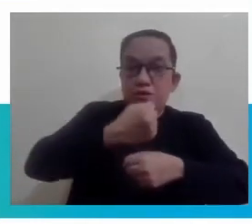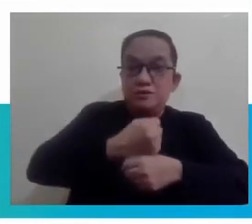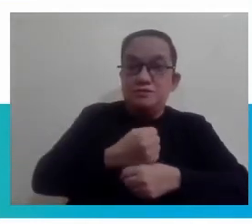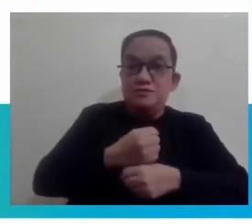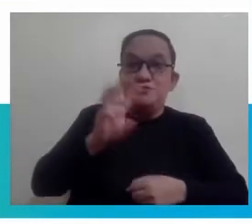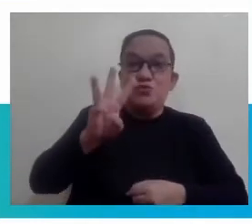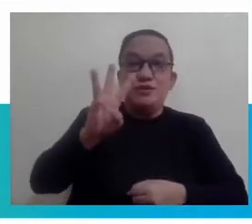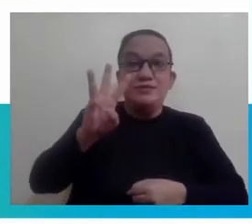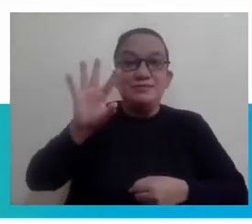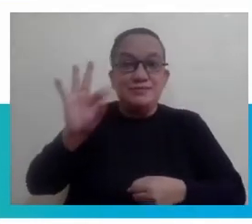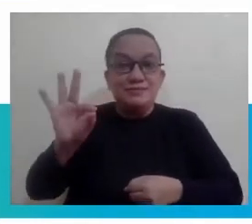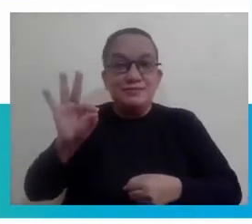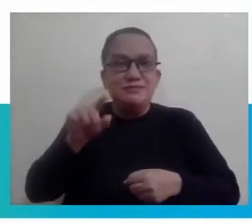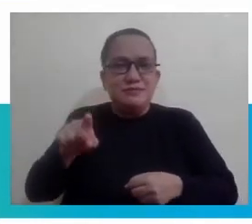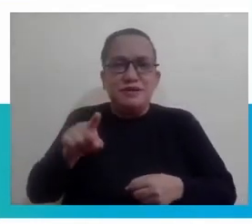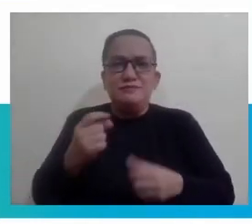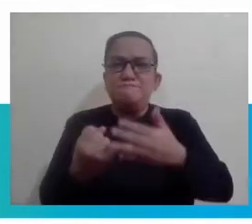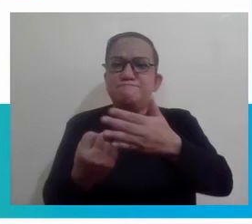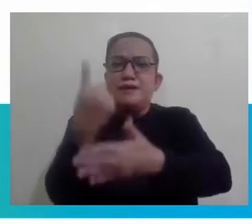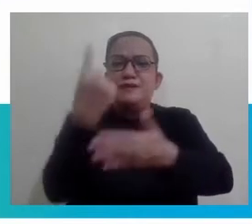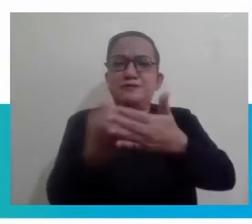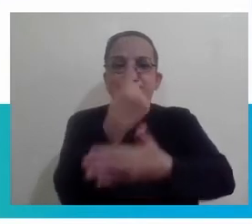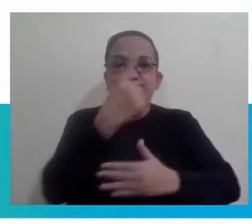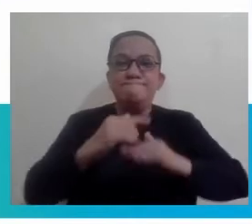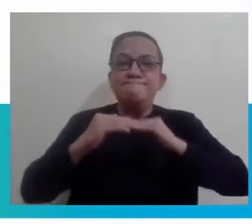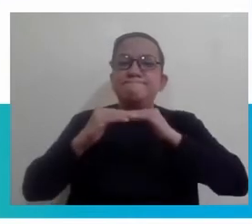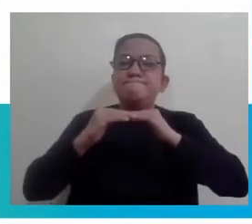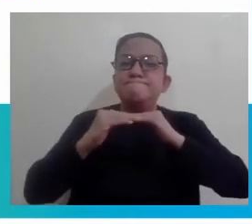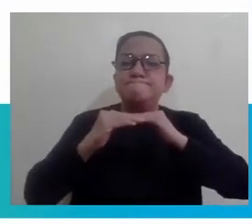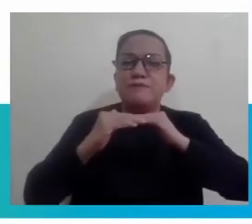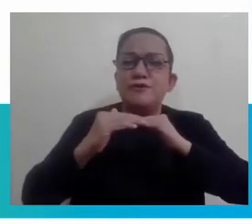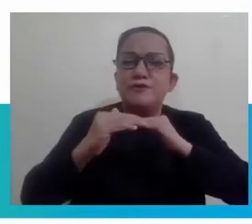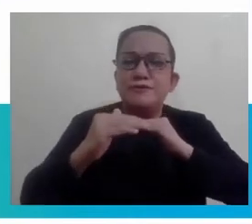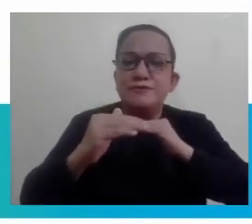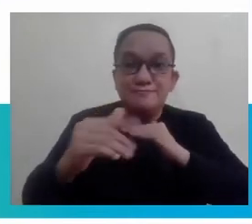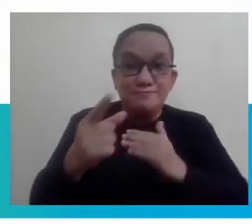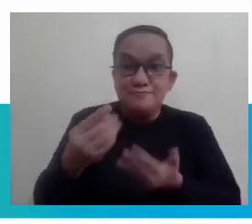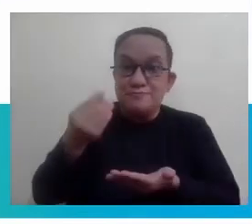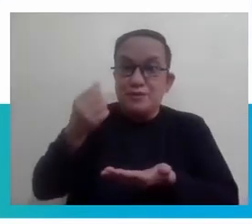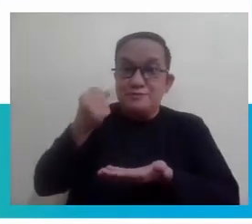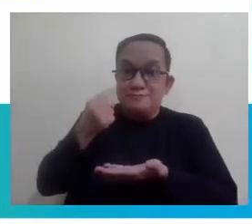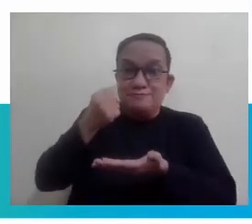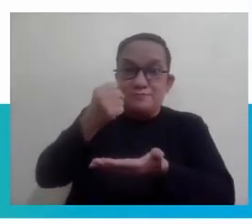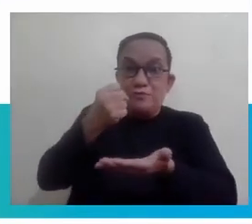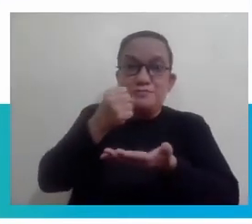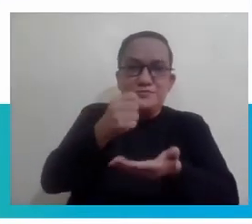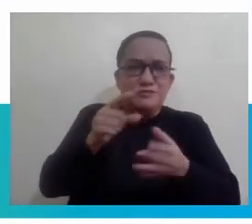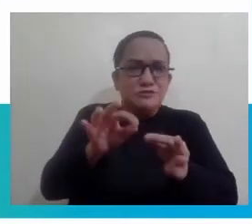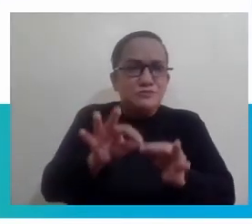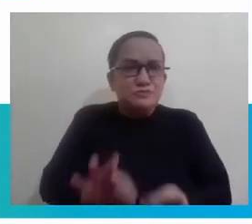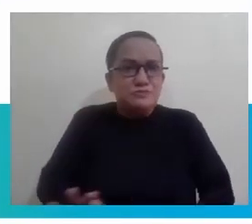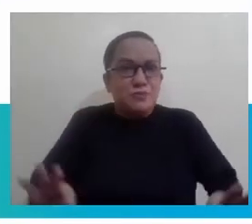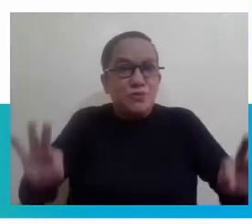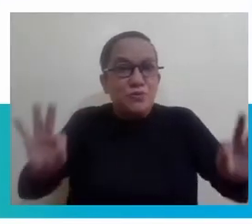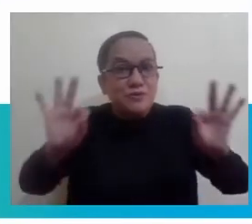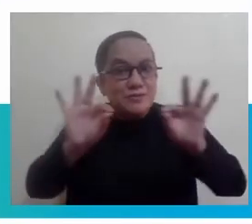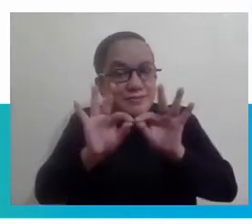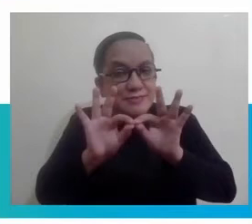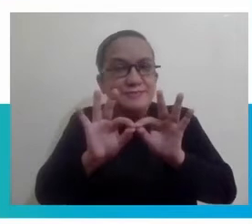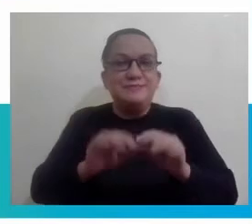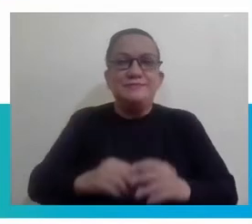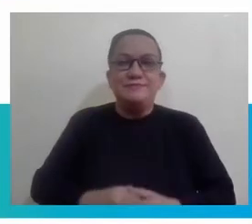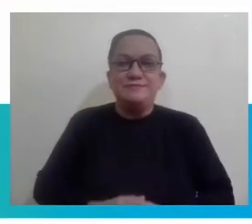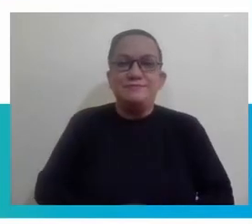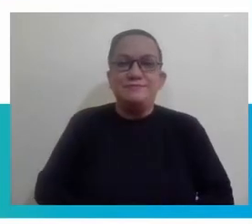would be a highly relevant topic, given these challenging times when humanity is reconsidering our relationship with